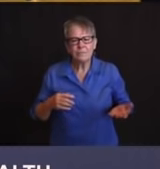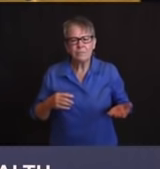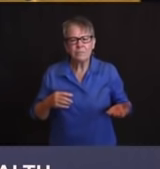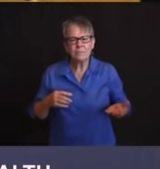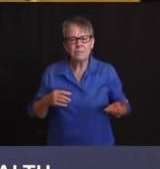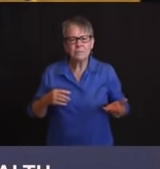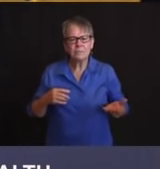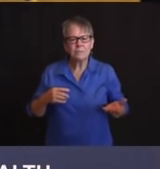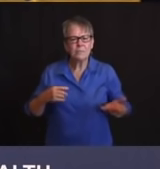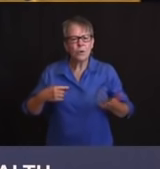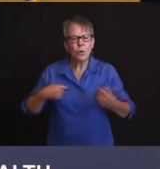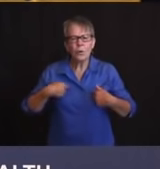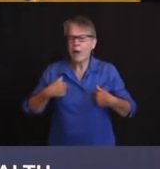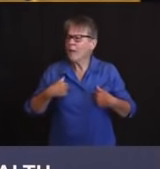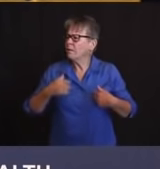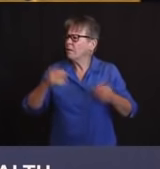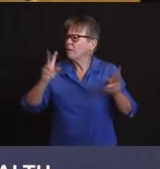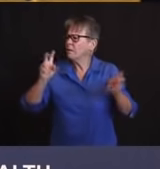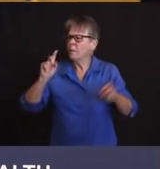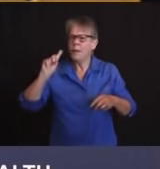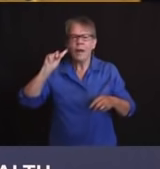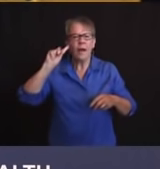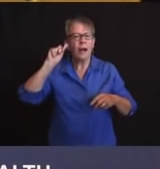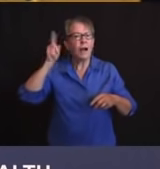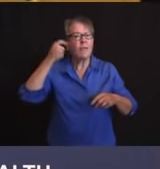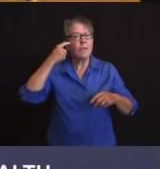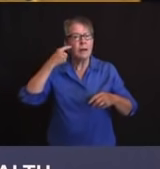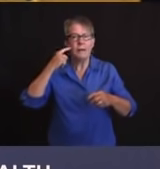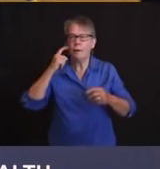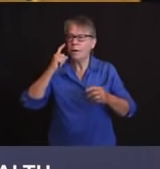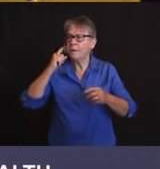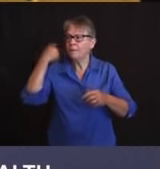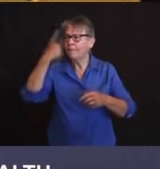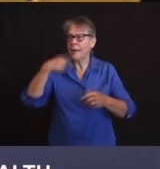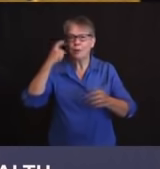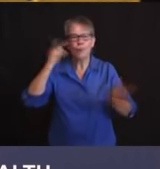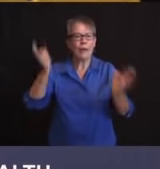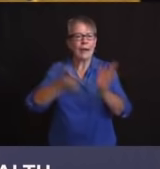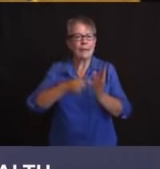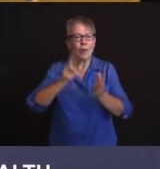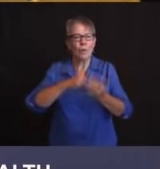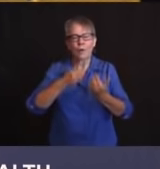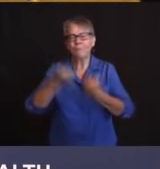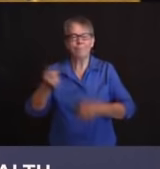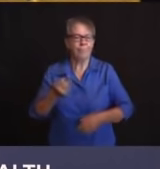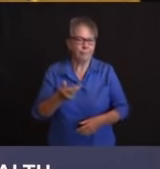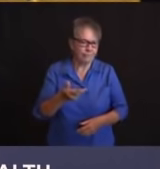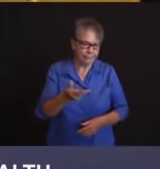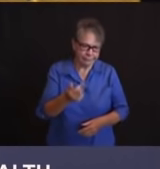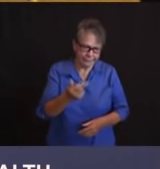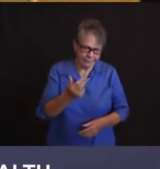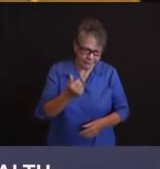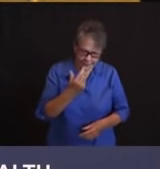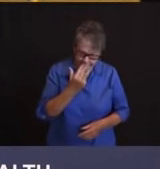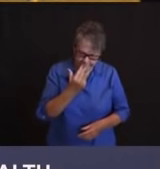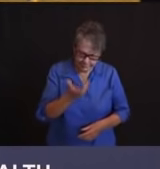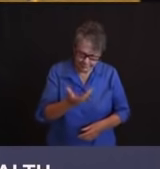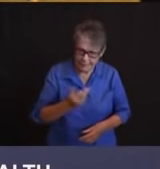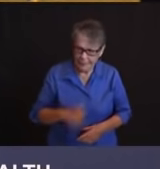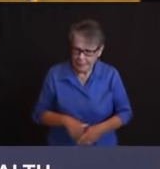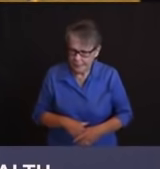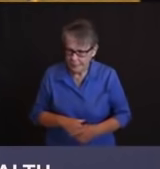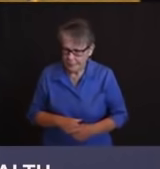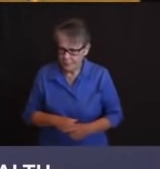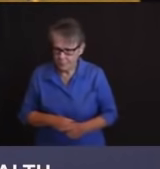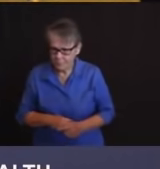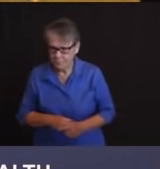okay. Nice to see you. Has New Jersey's application for the $300 unemployment benefit been approved? And can you give us any more specifics about